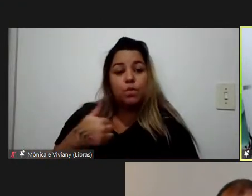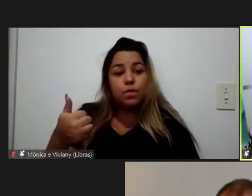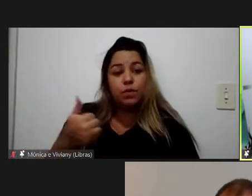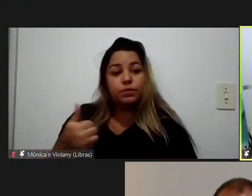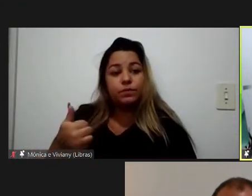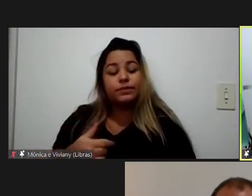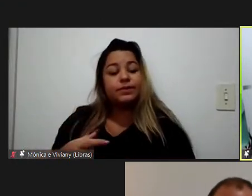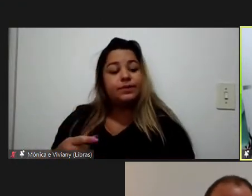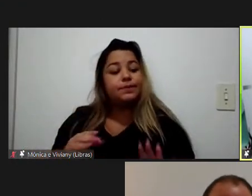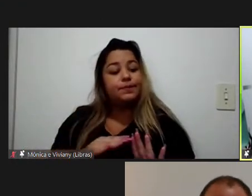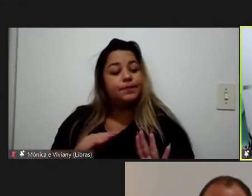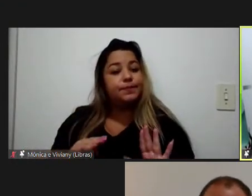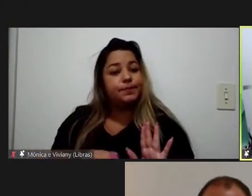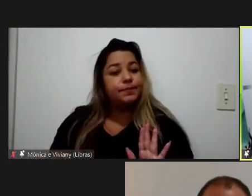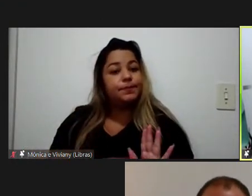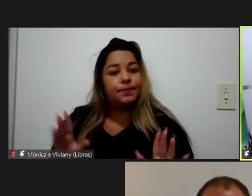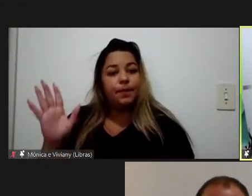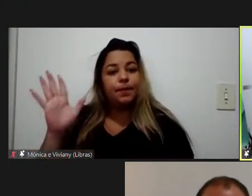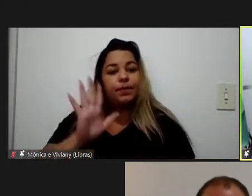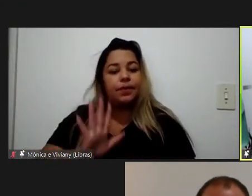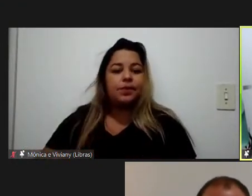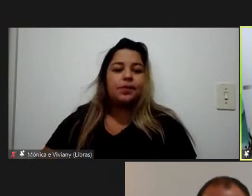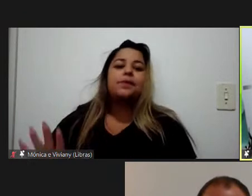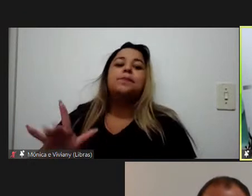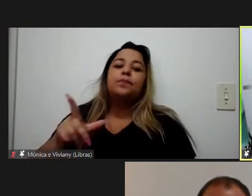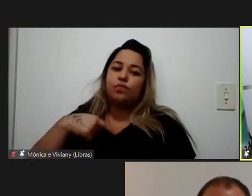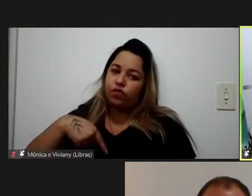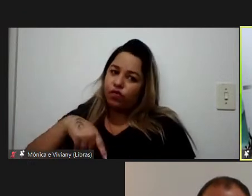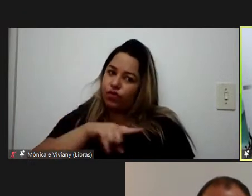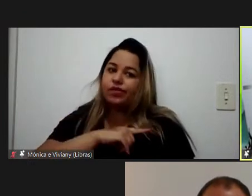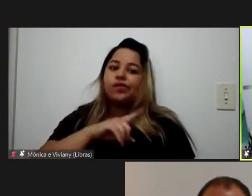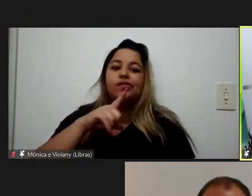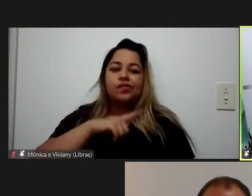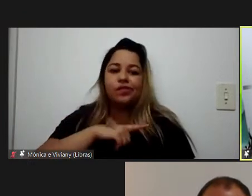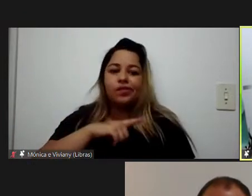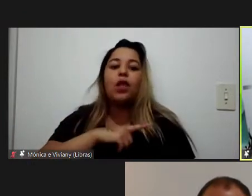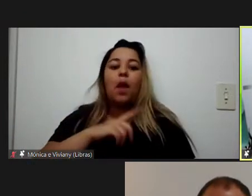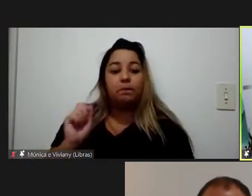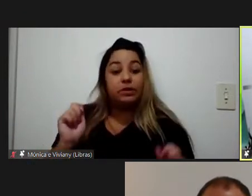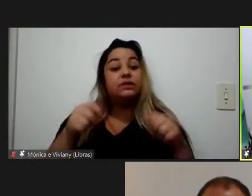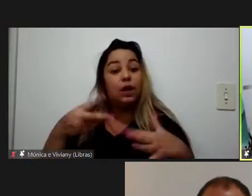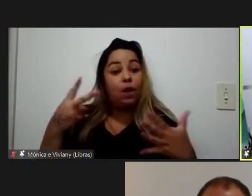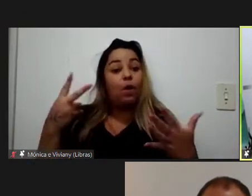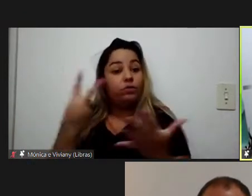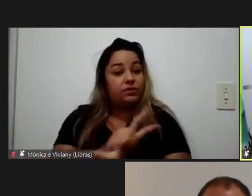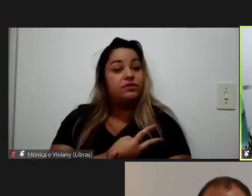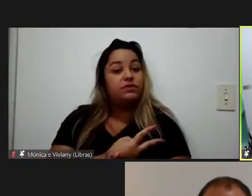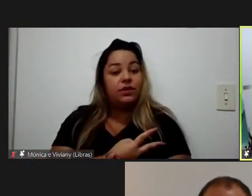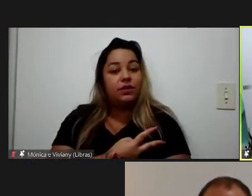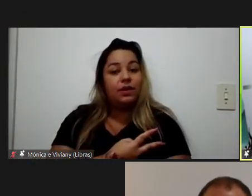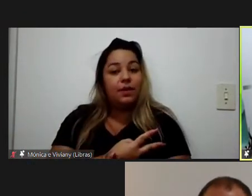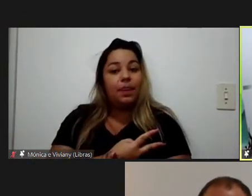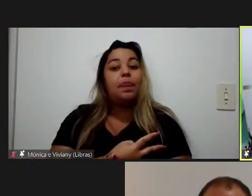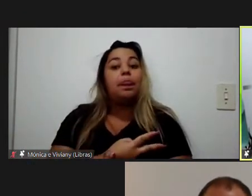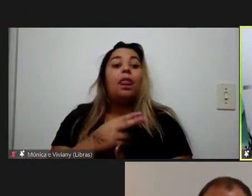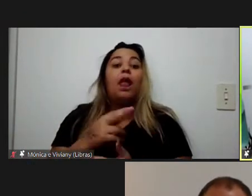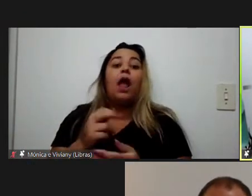Brazil related to the measure that is related in